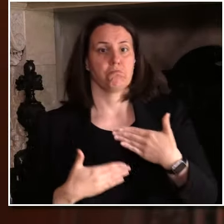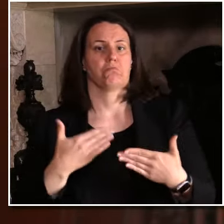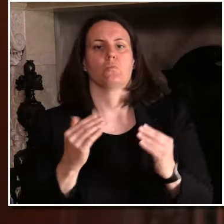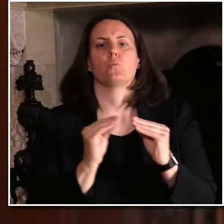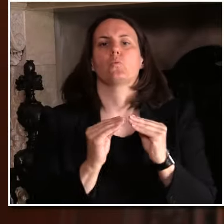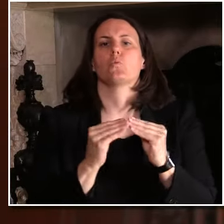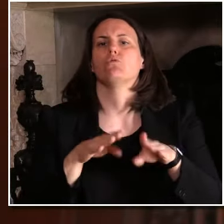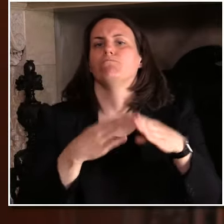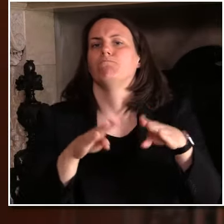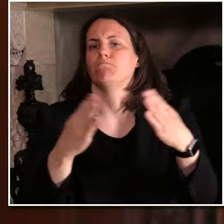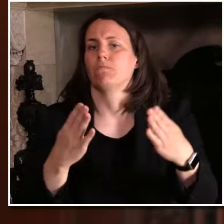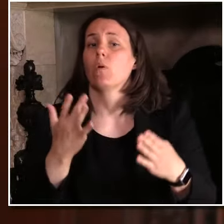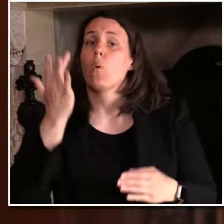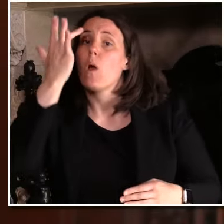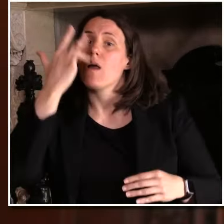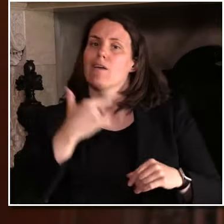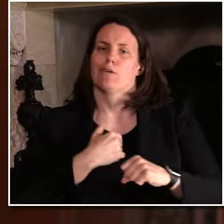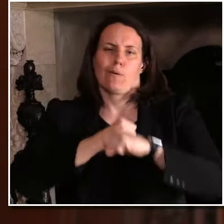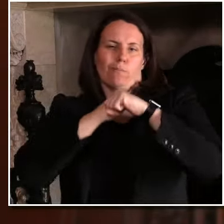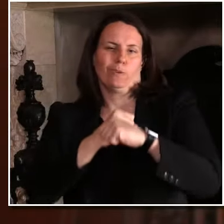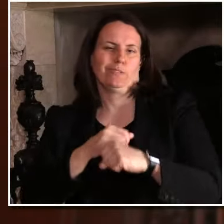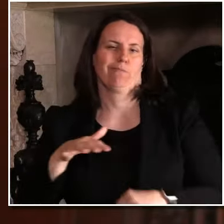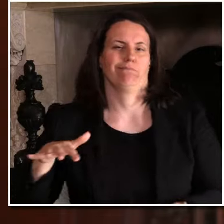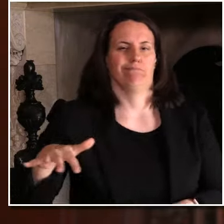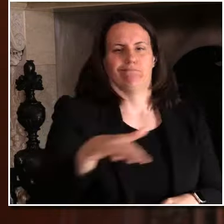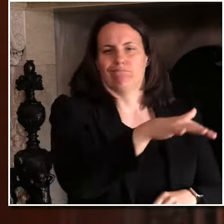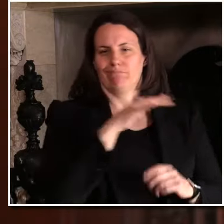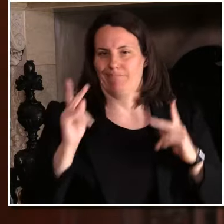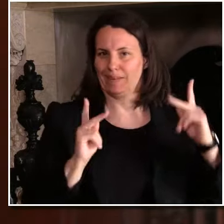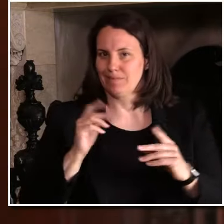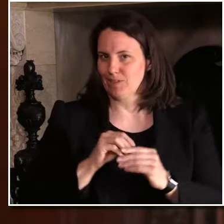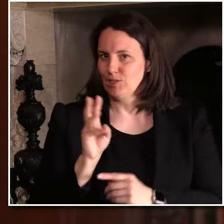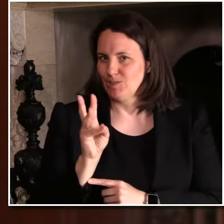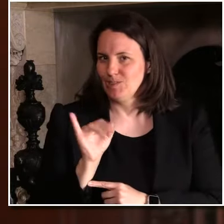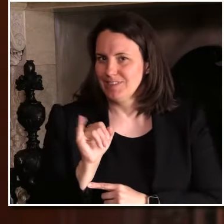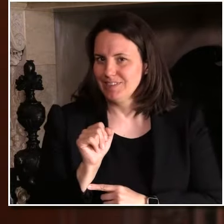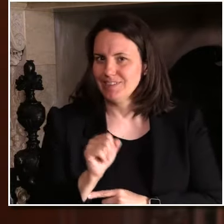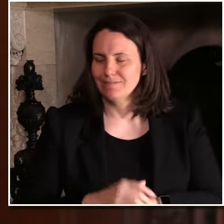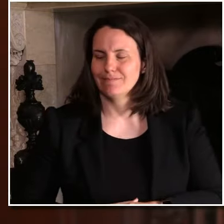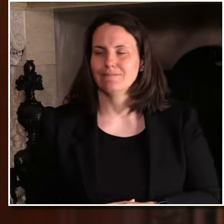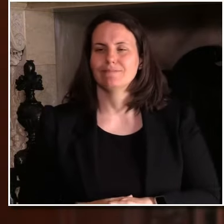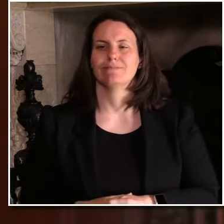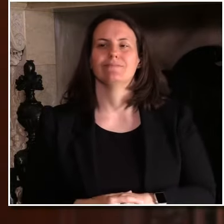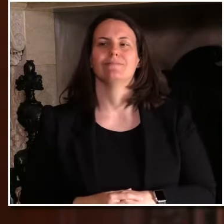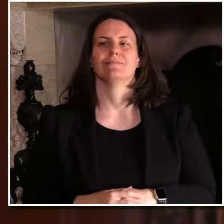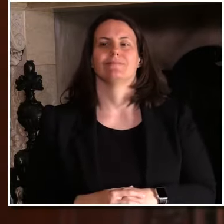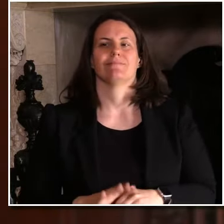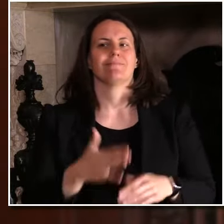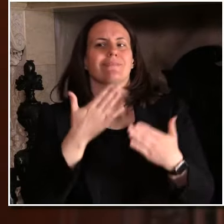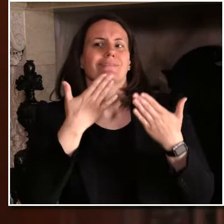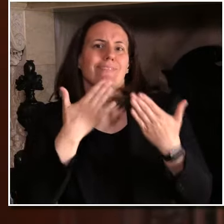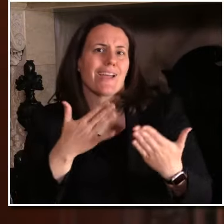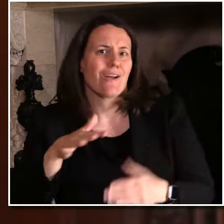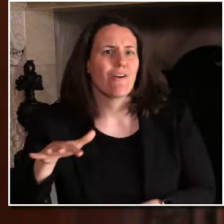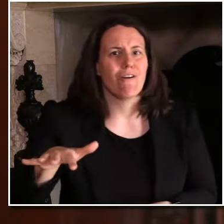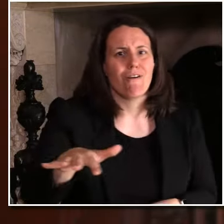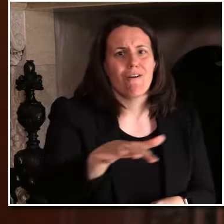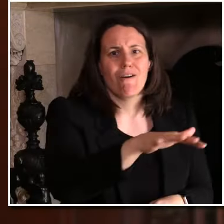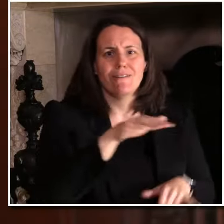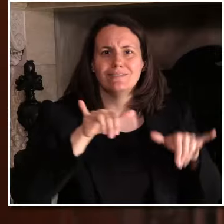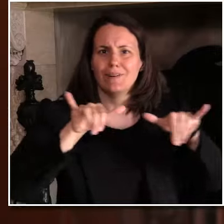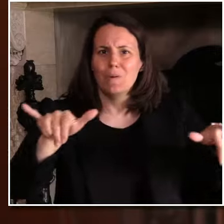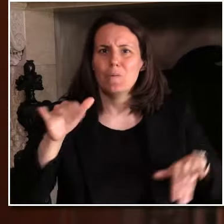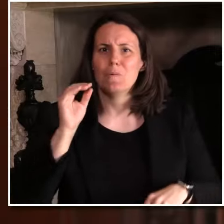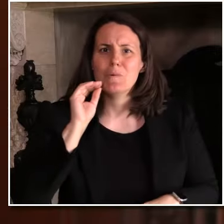are safe. In addition to all the folks who are staying safer at home, I also want to thank all the folks who have signed up to